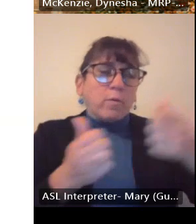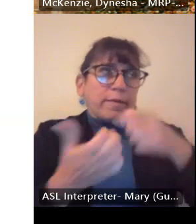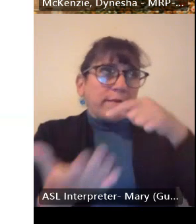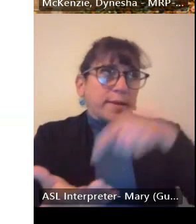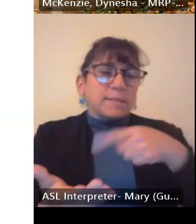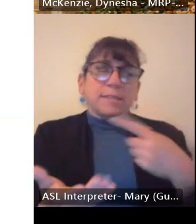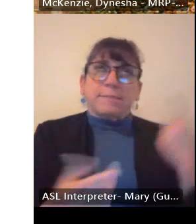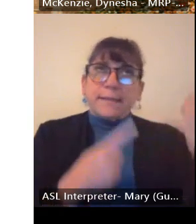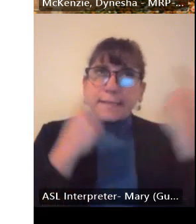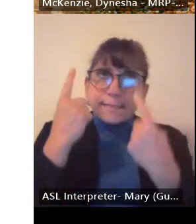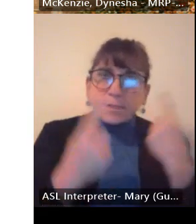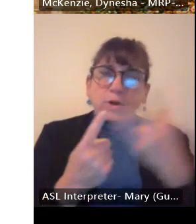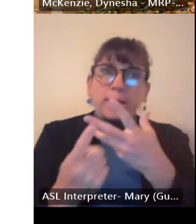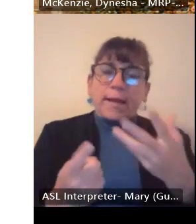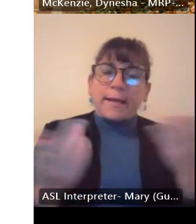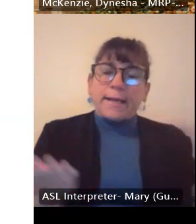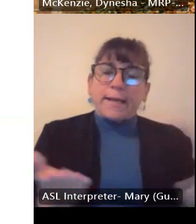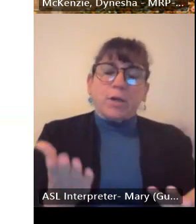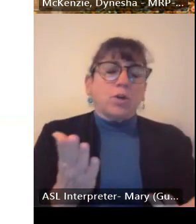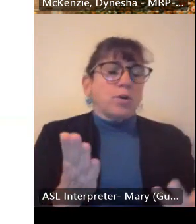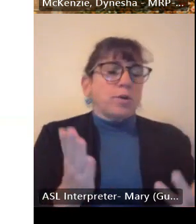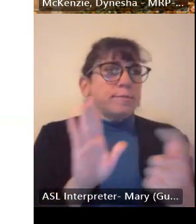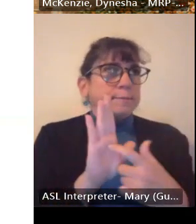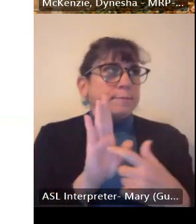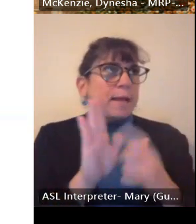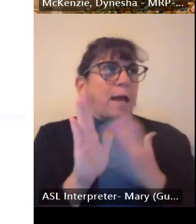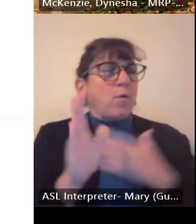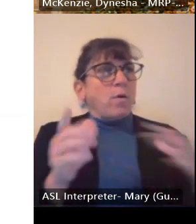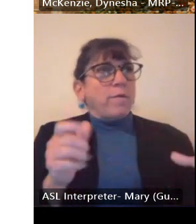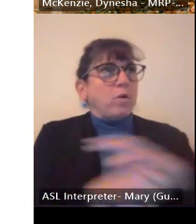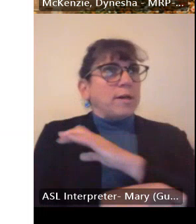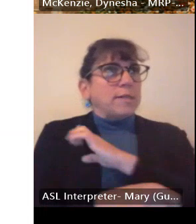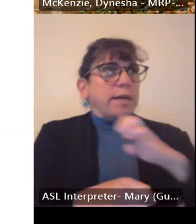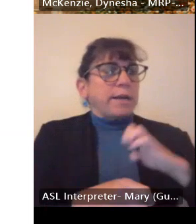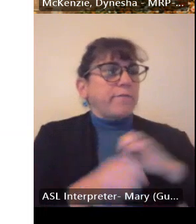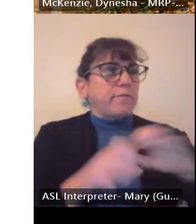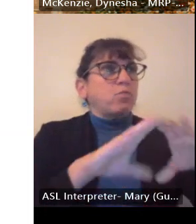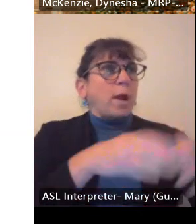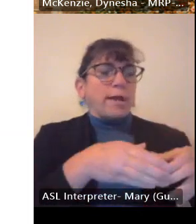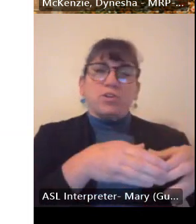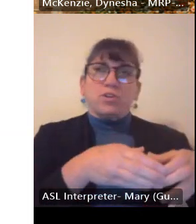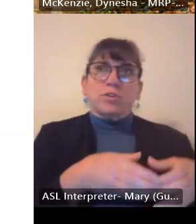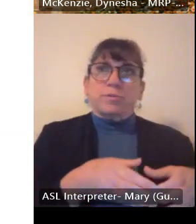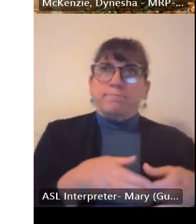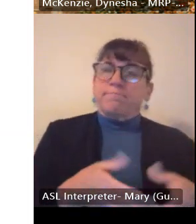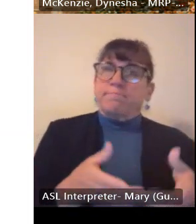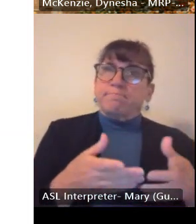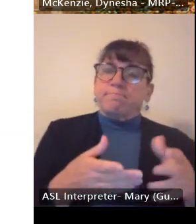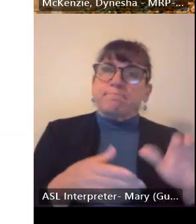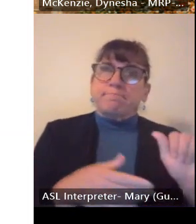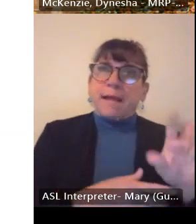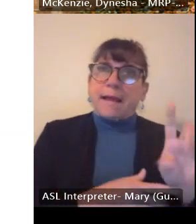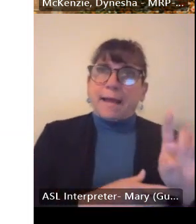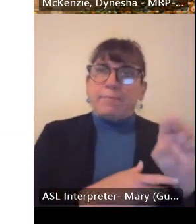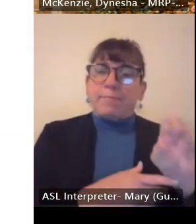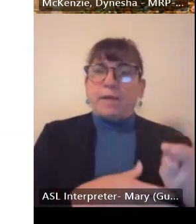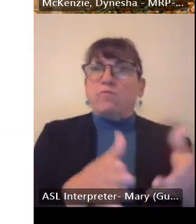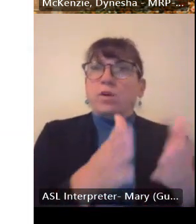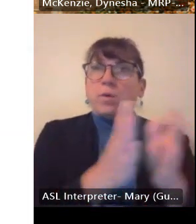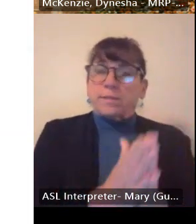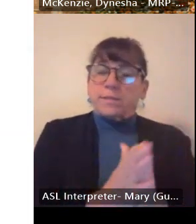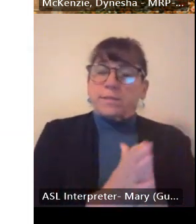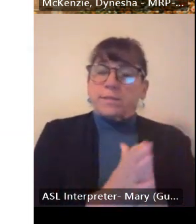And here is our whole executive branch administration request. It is a policy document, right?